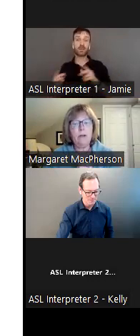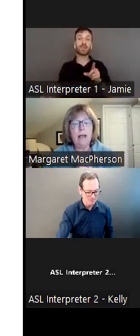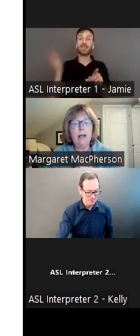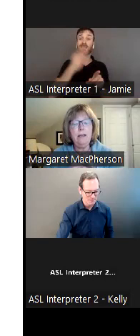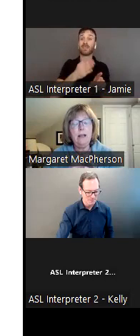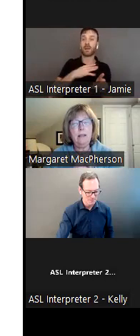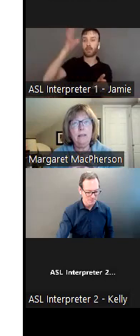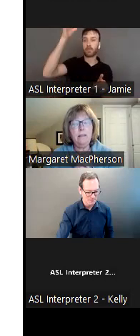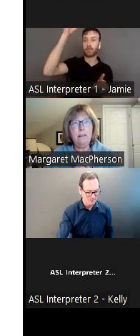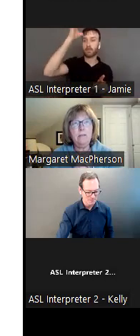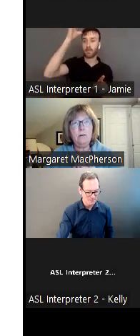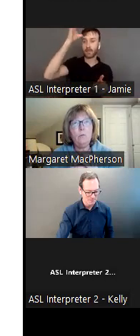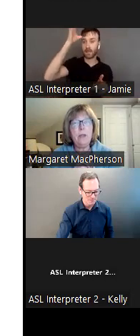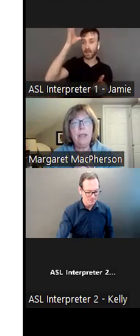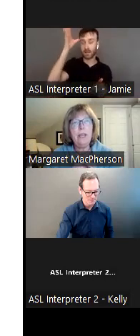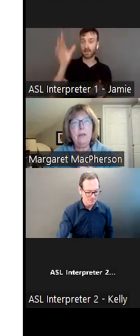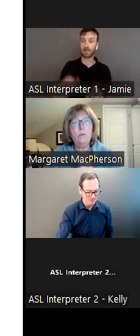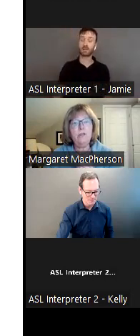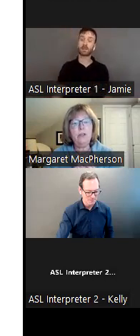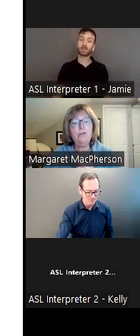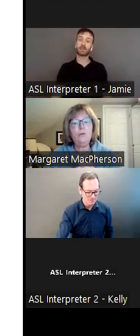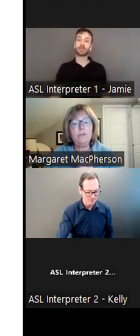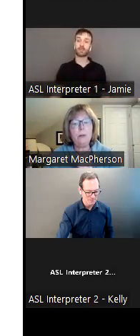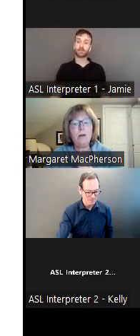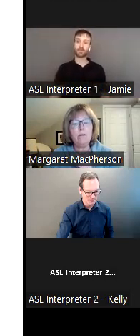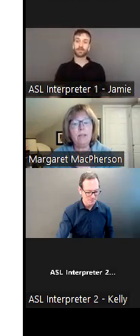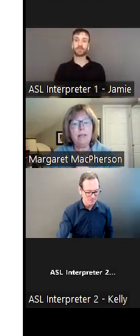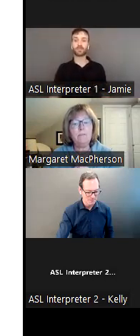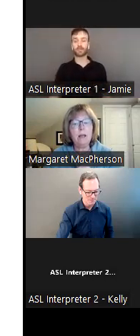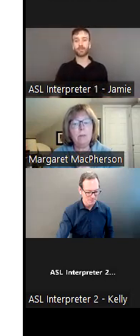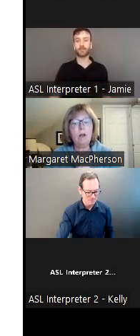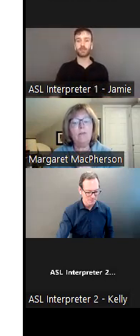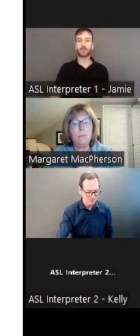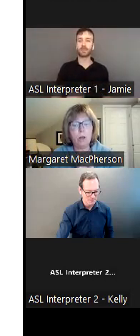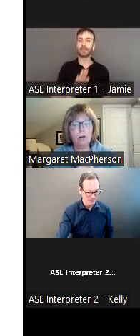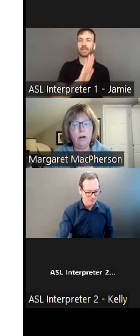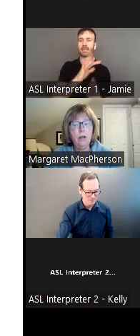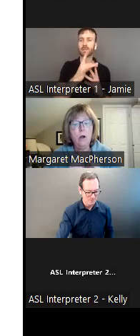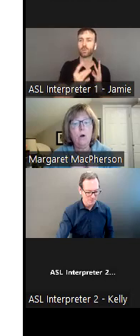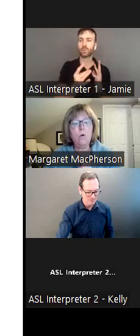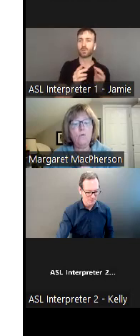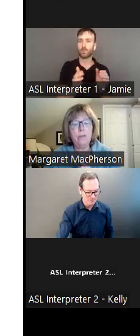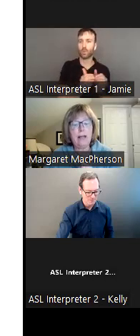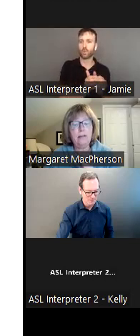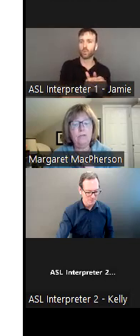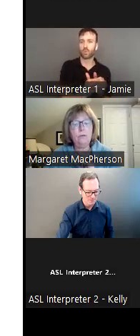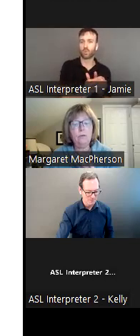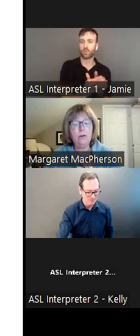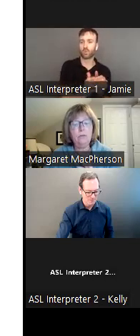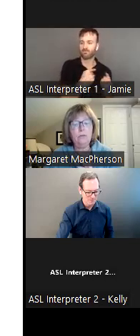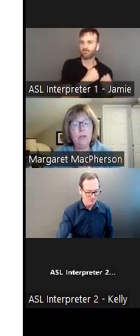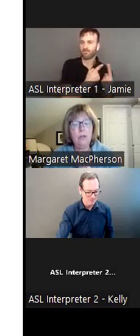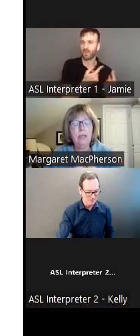sort of the way in which his choice biography has become a lot smaller over the last